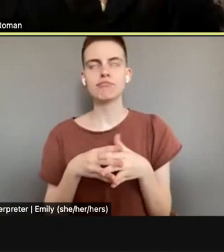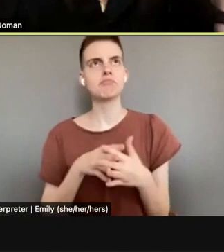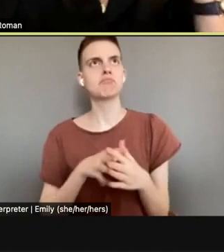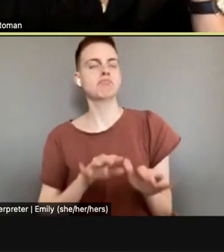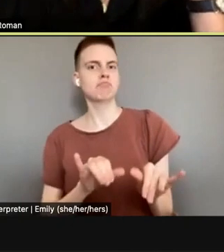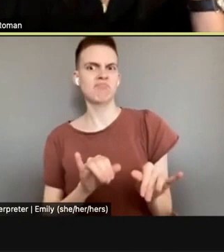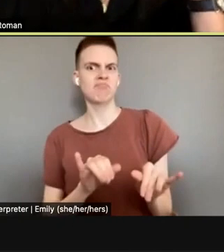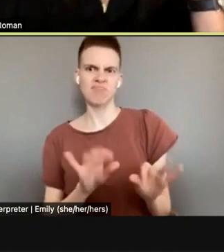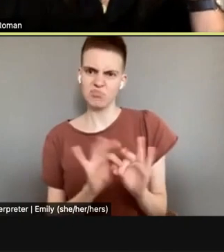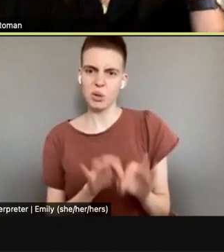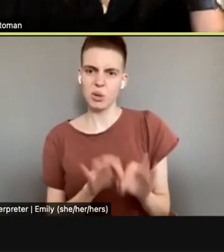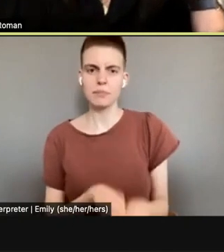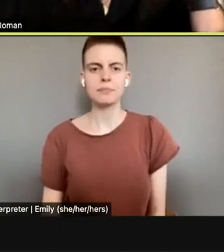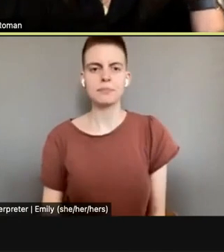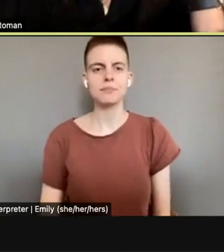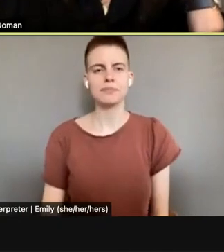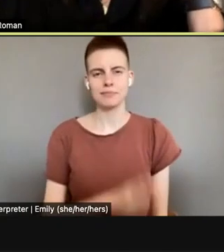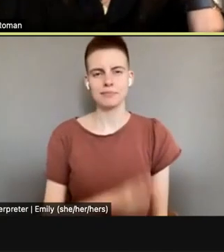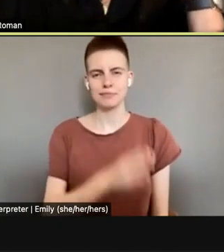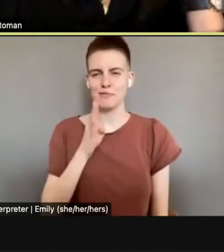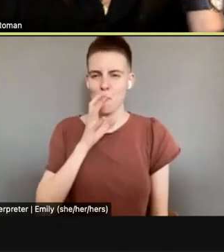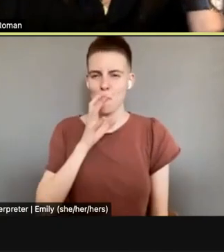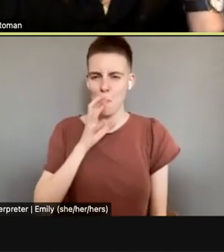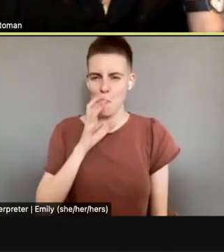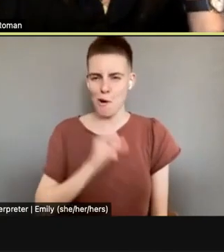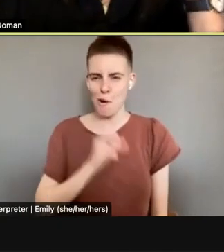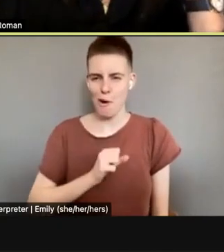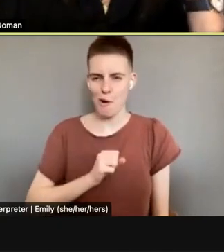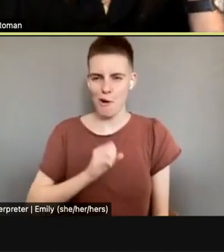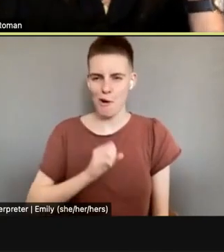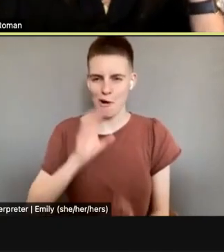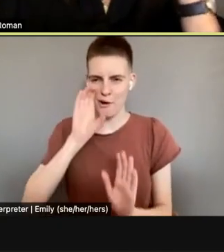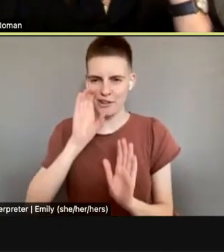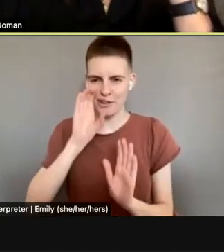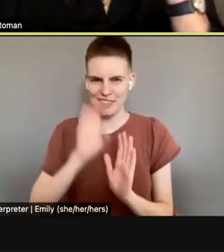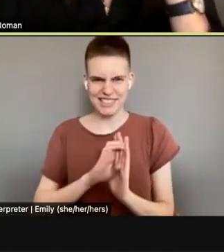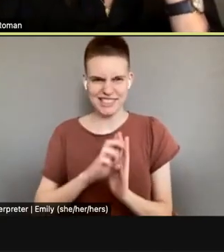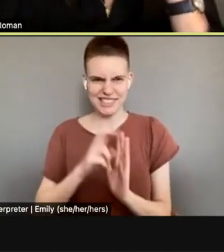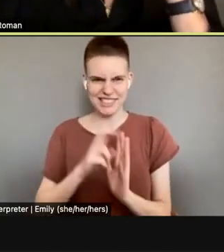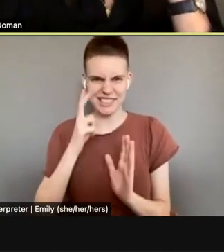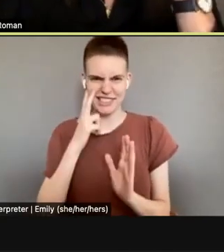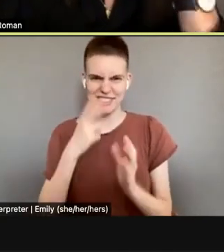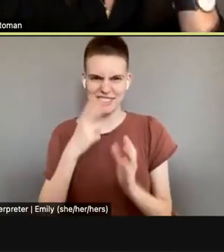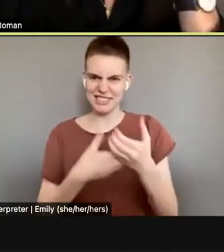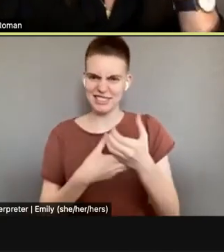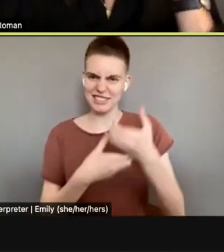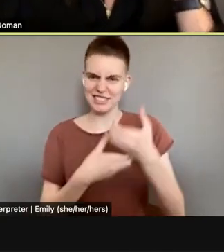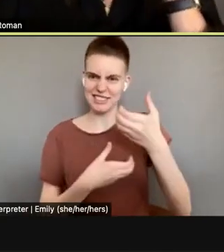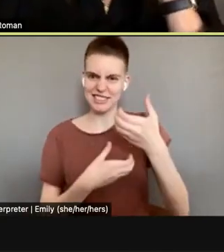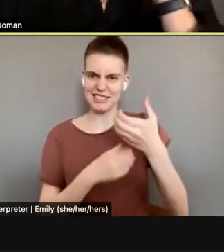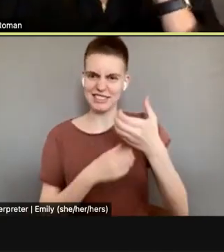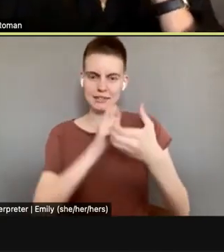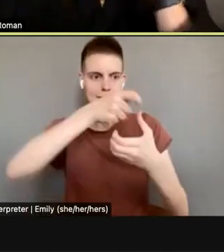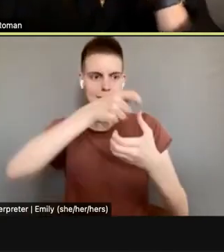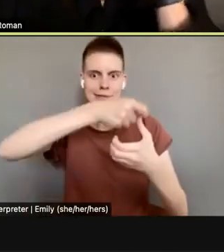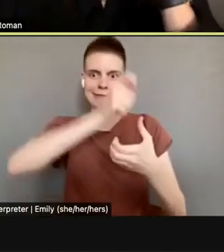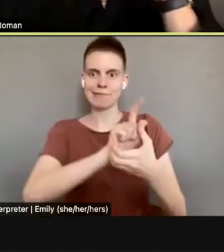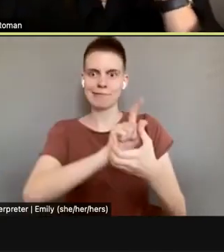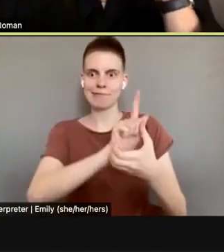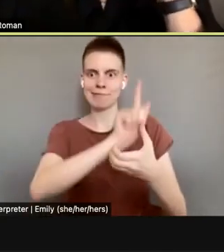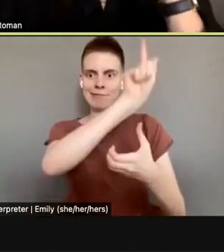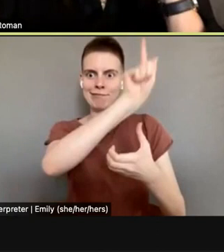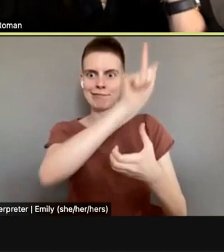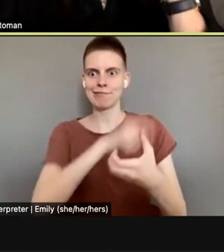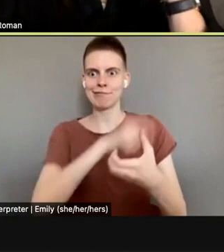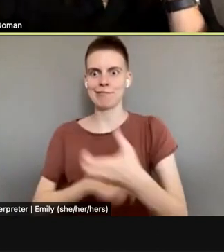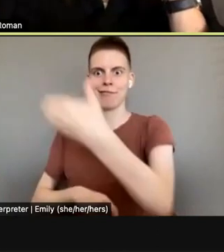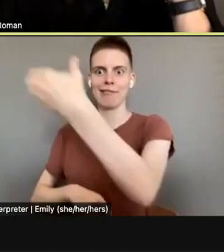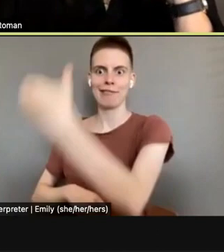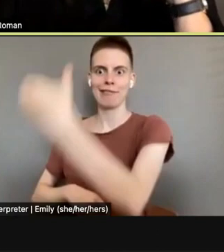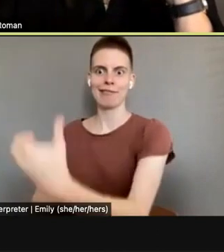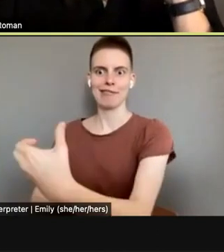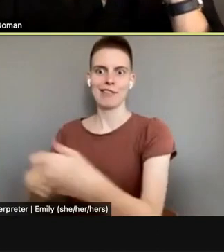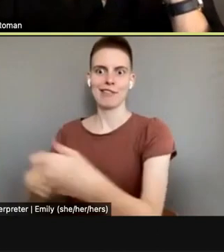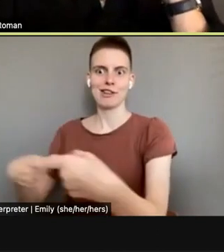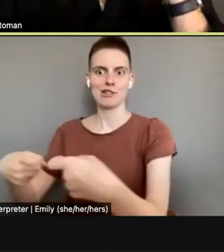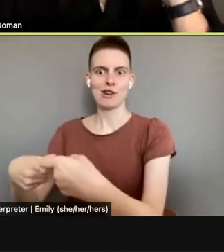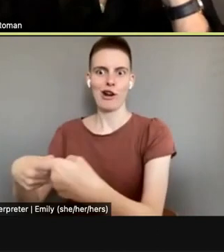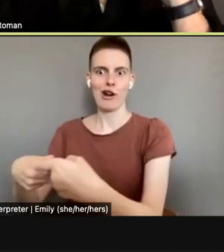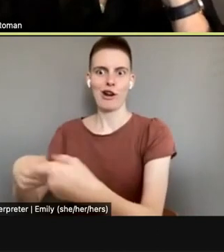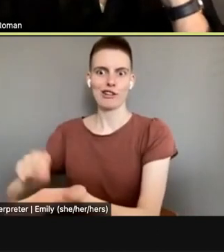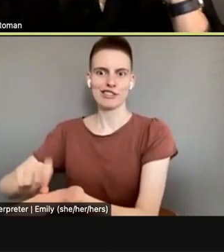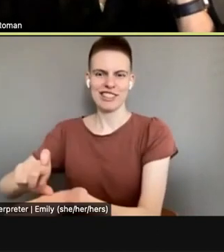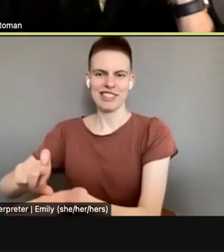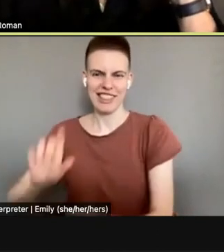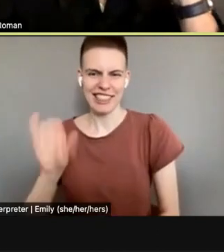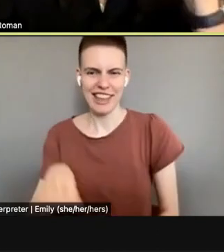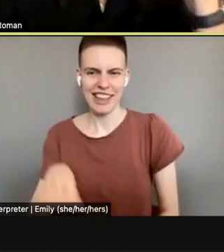This is a really old picture because you see this child has some kind of phone that probably had to be charged on a charger